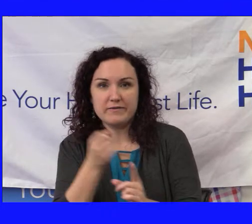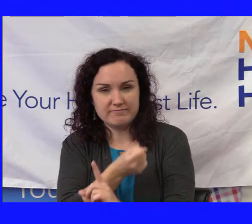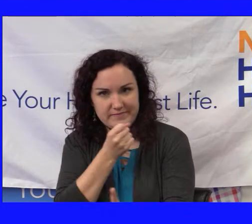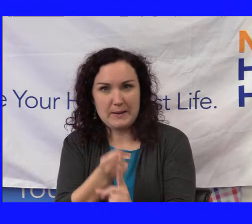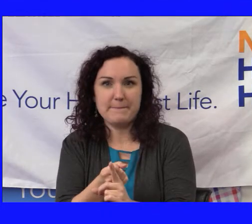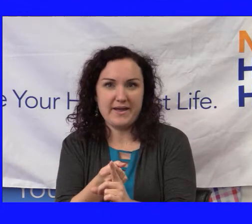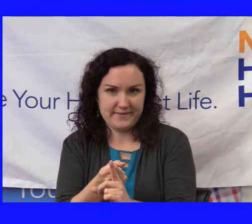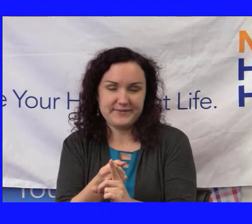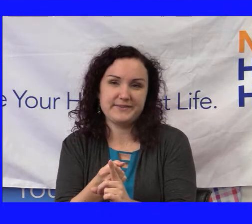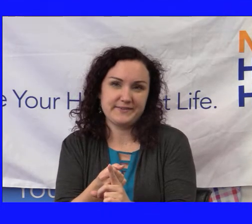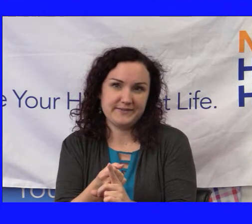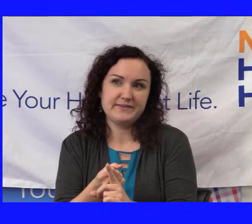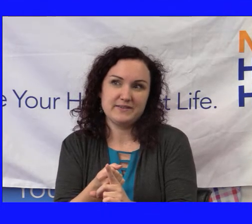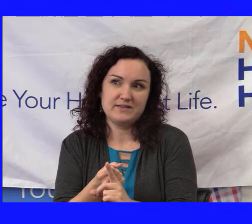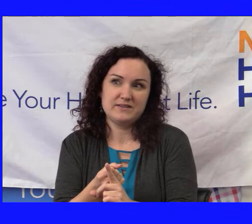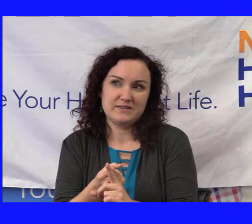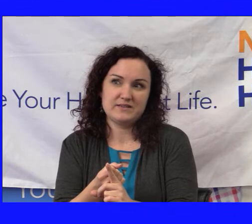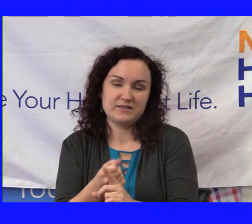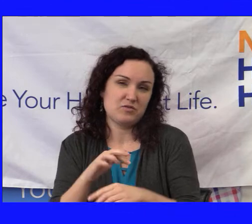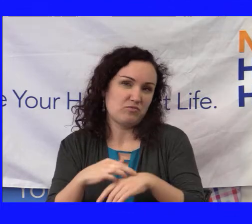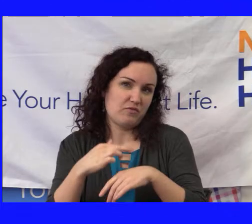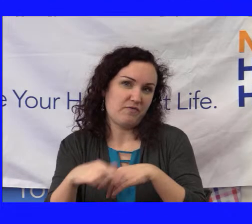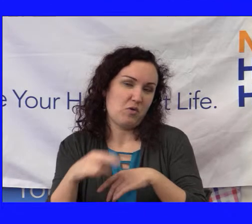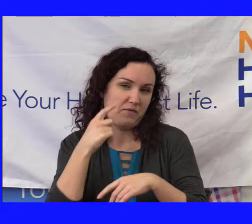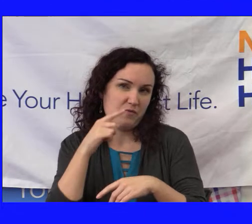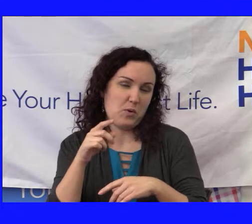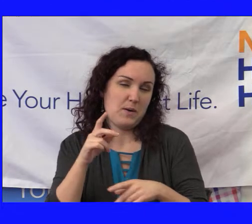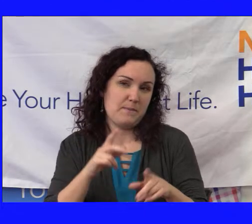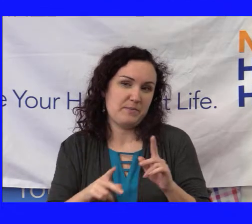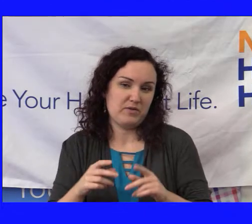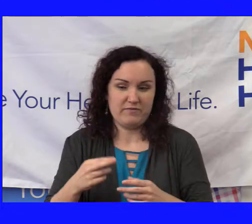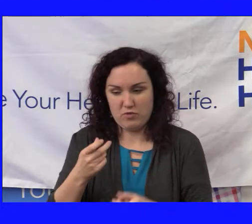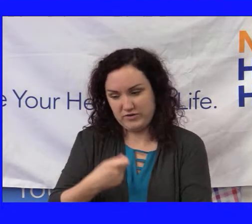affect the ultimate referral of people for